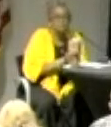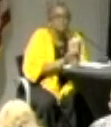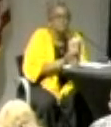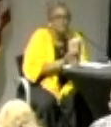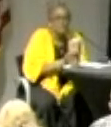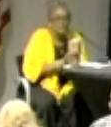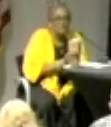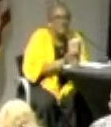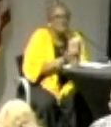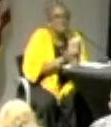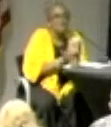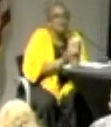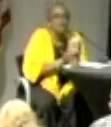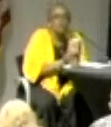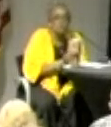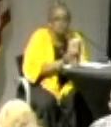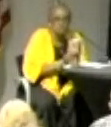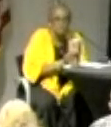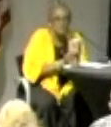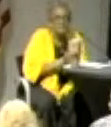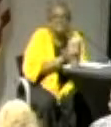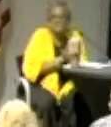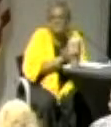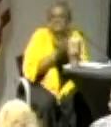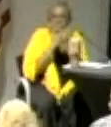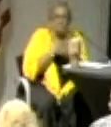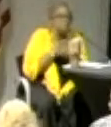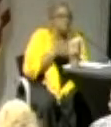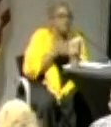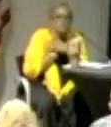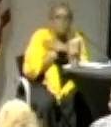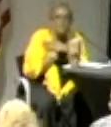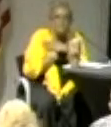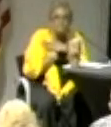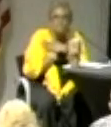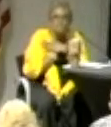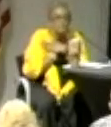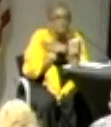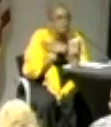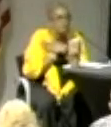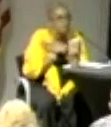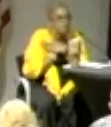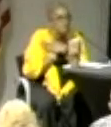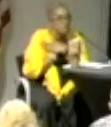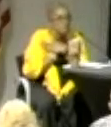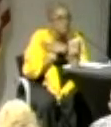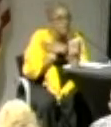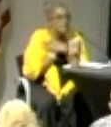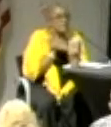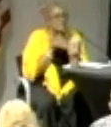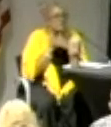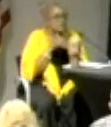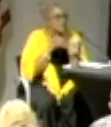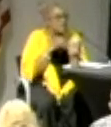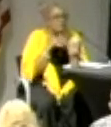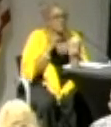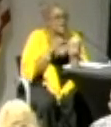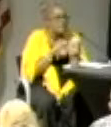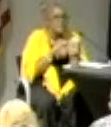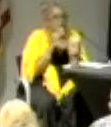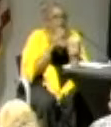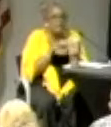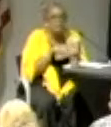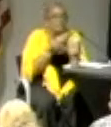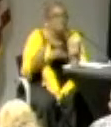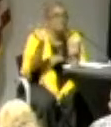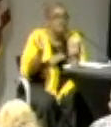so beautifully is about our culture. It's the thing that jumped off the page at me when I chose to apply for this job. It's the thing every